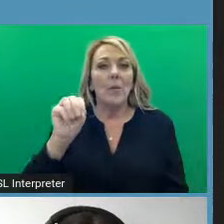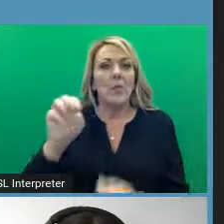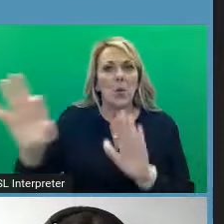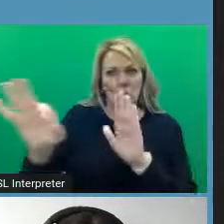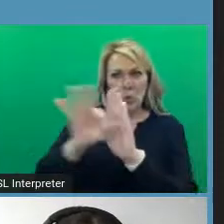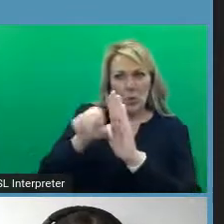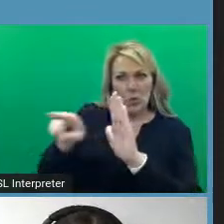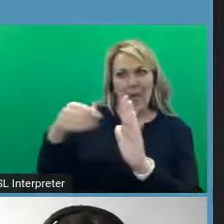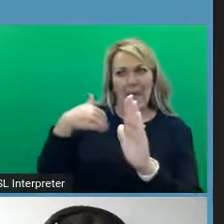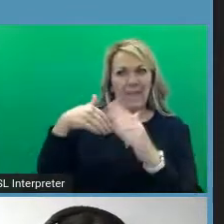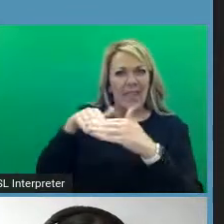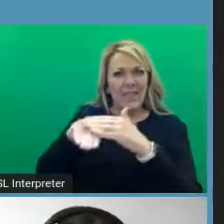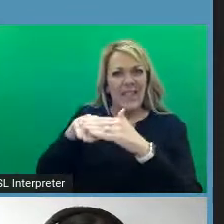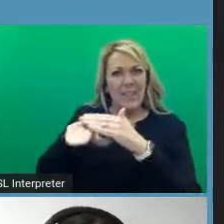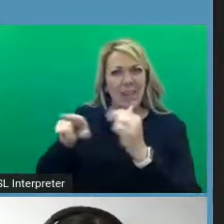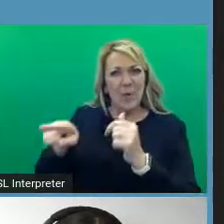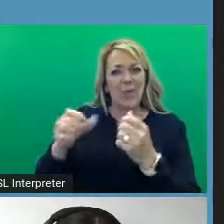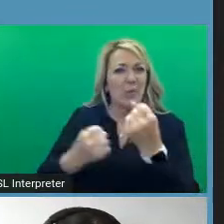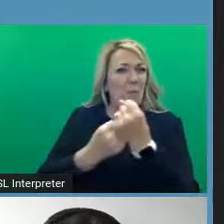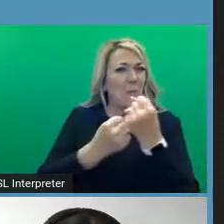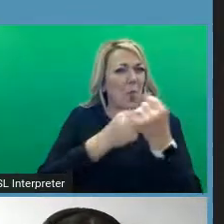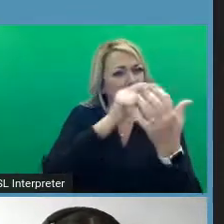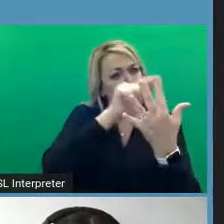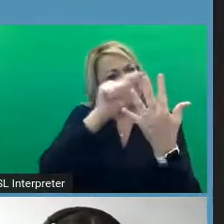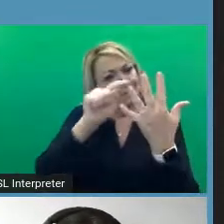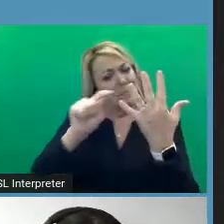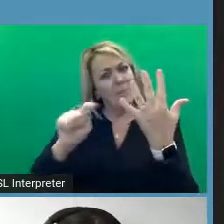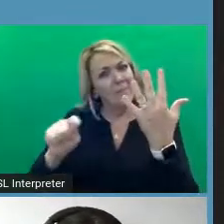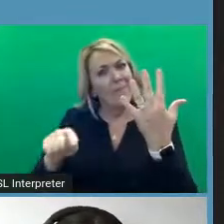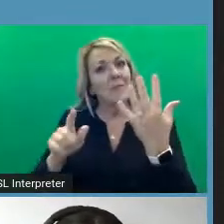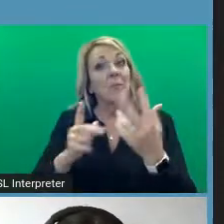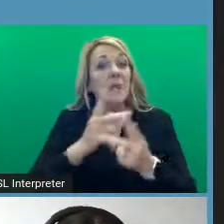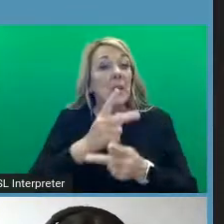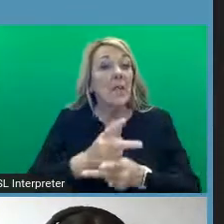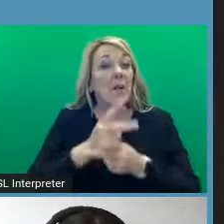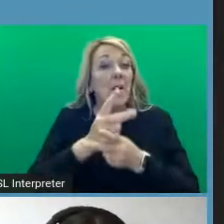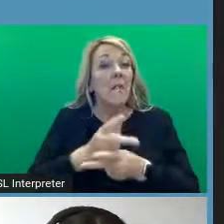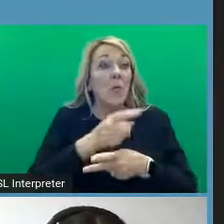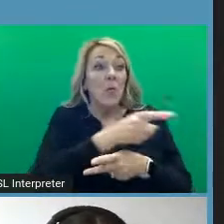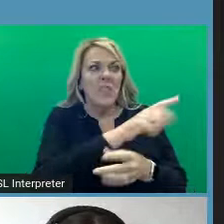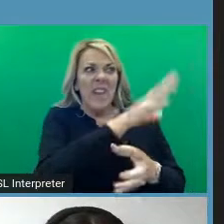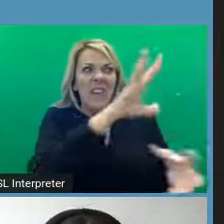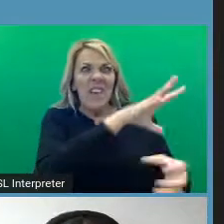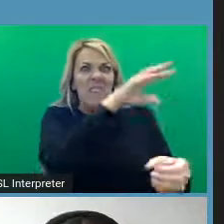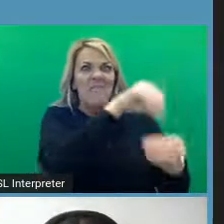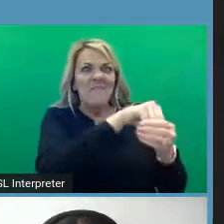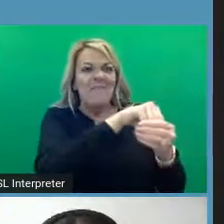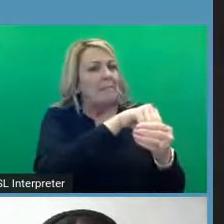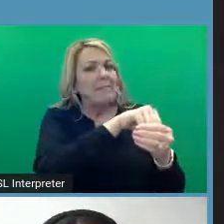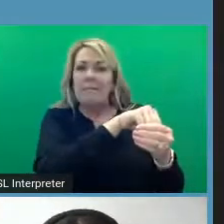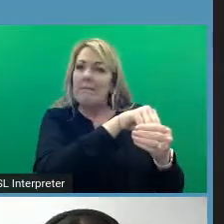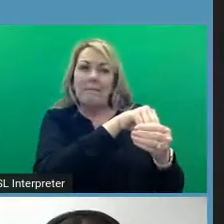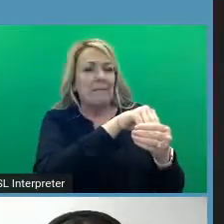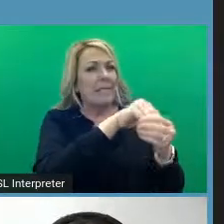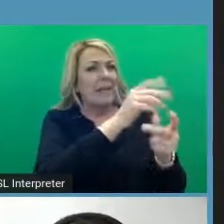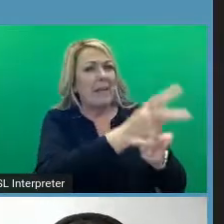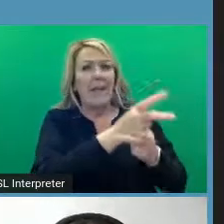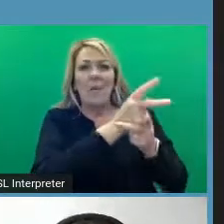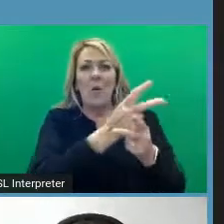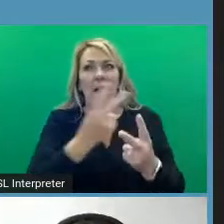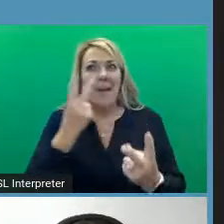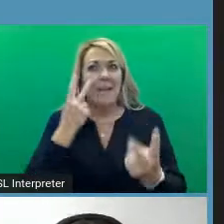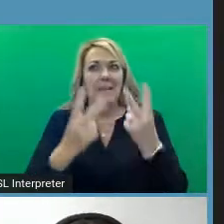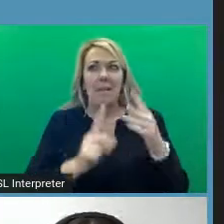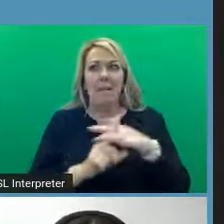an accessible player and supports all features. Be careful with all-in-one solutions. I am seeing platforms pop up